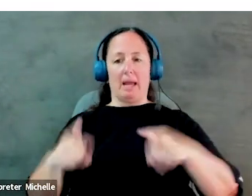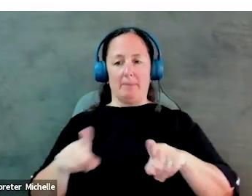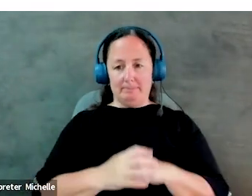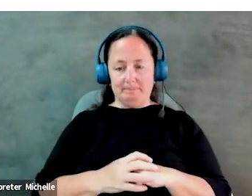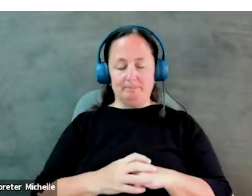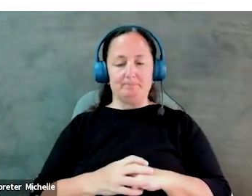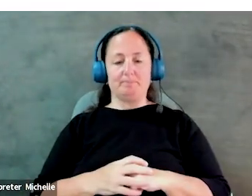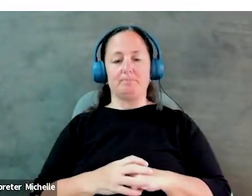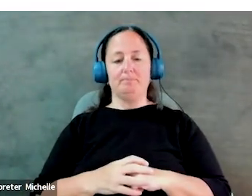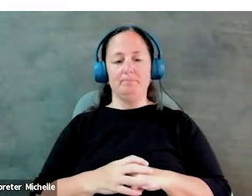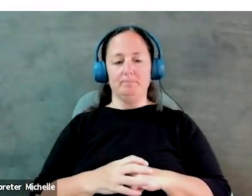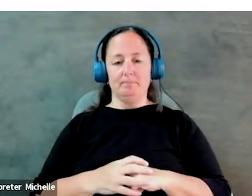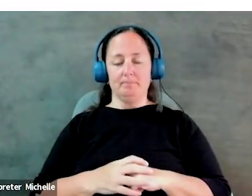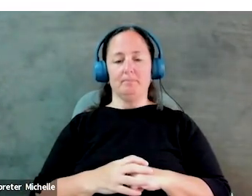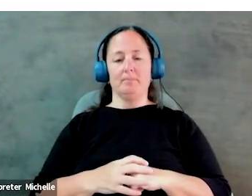came up.